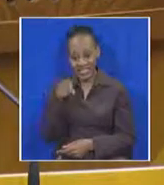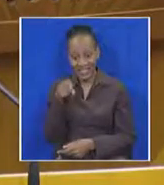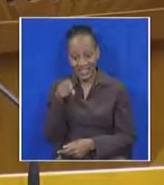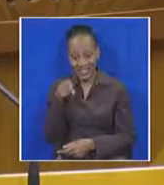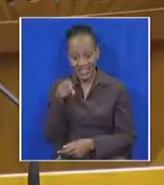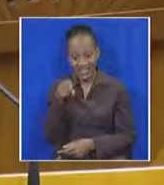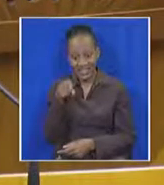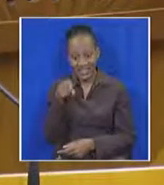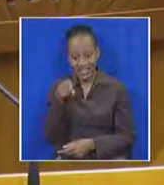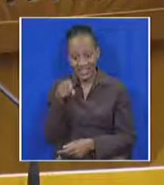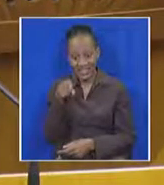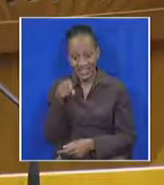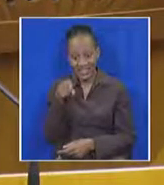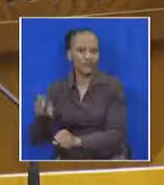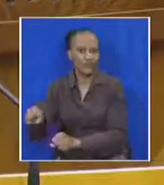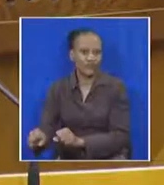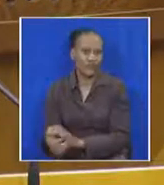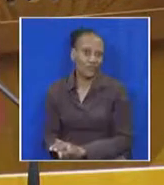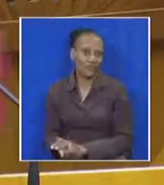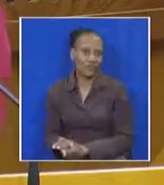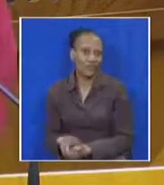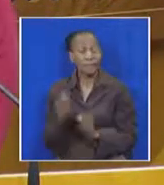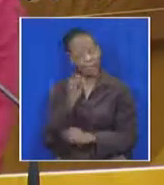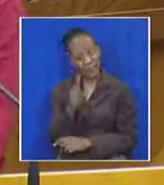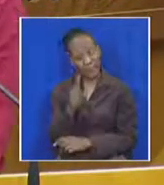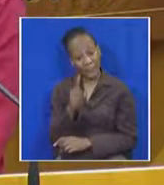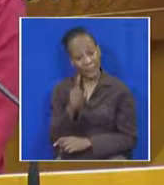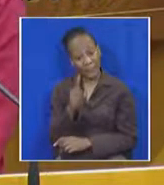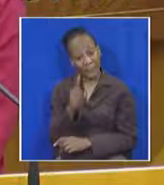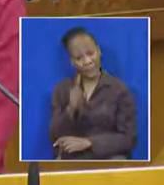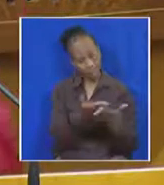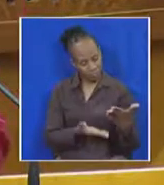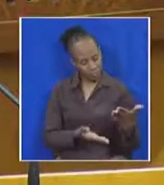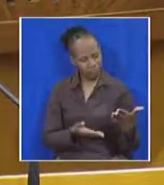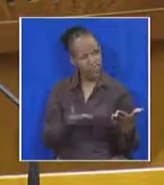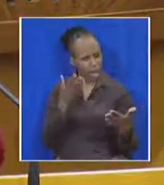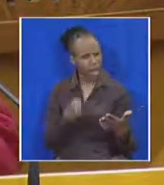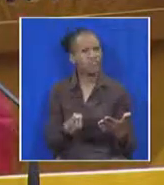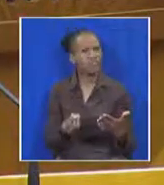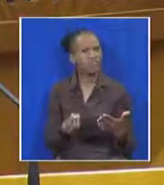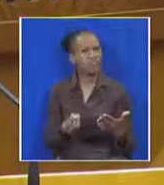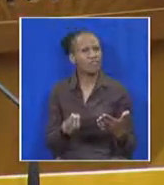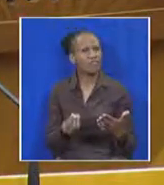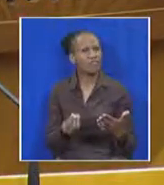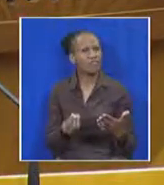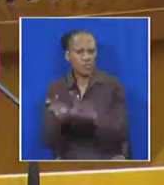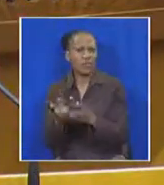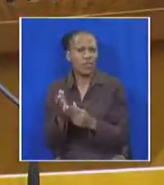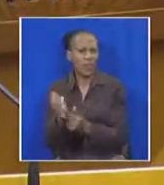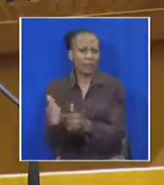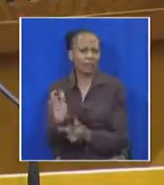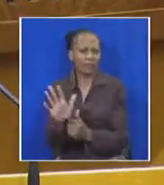state capture. However, the report does make some key interventions. First, it identifies